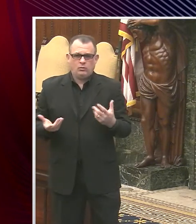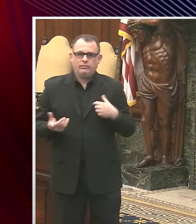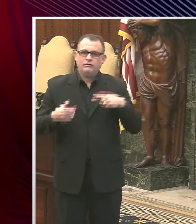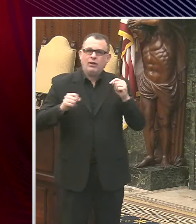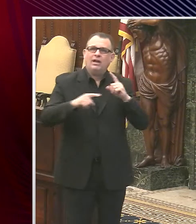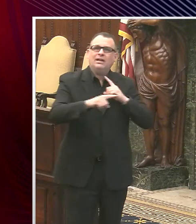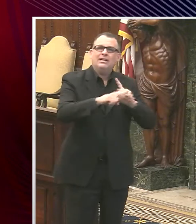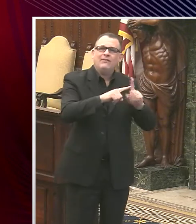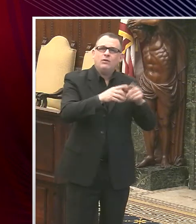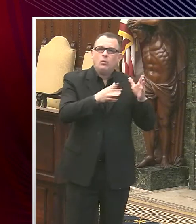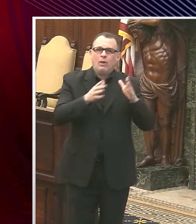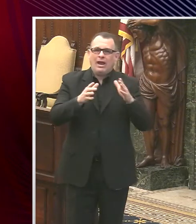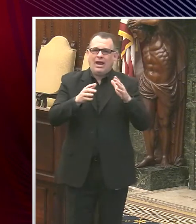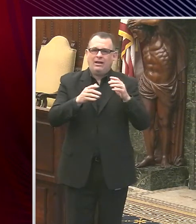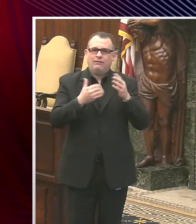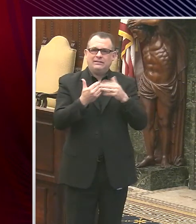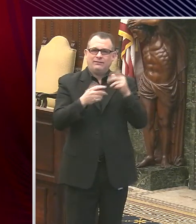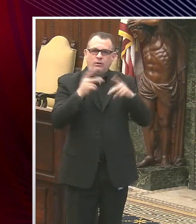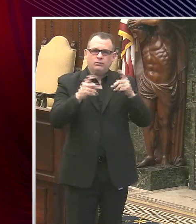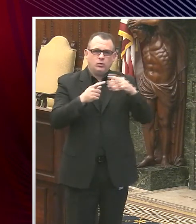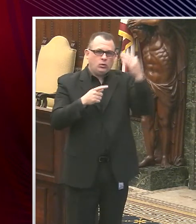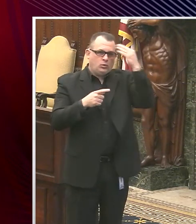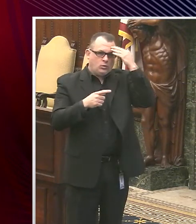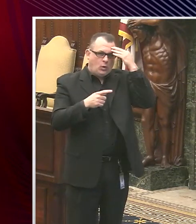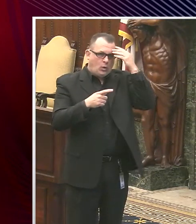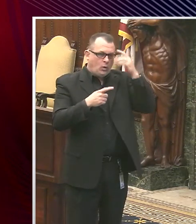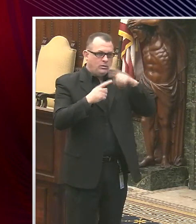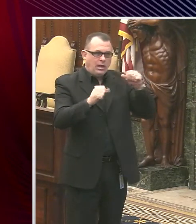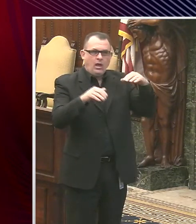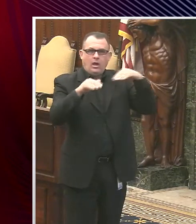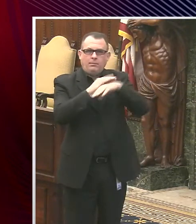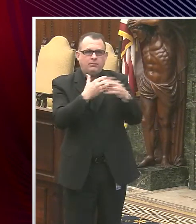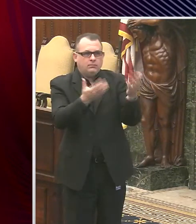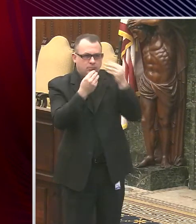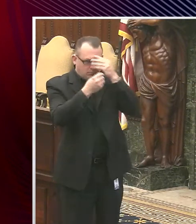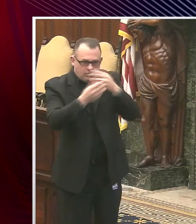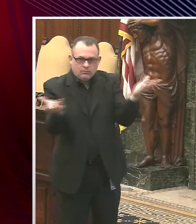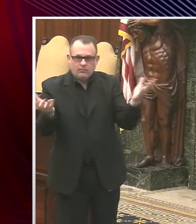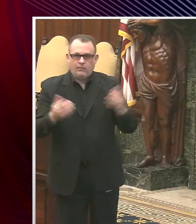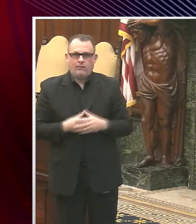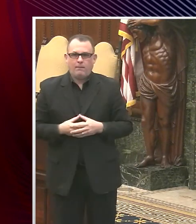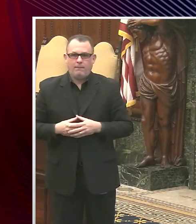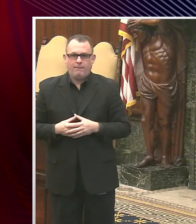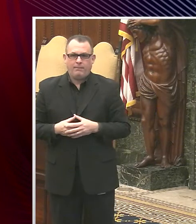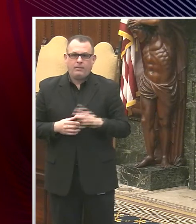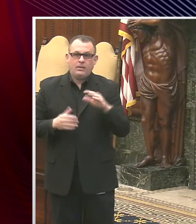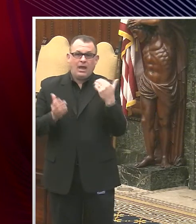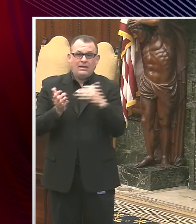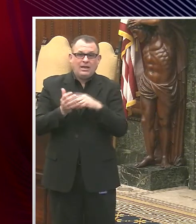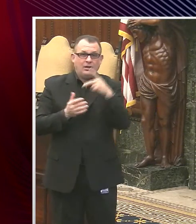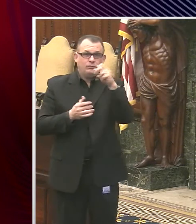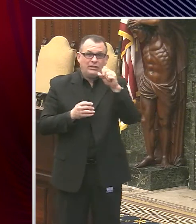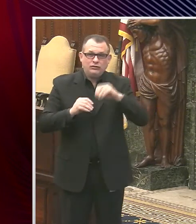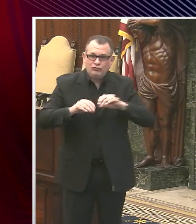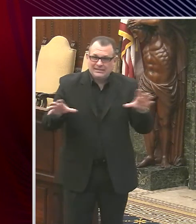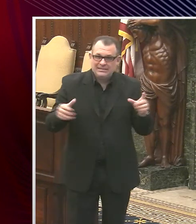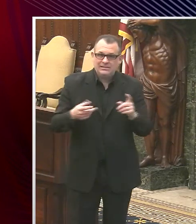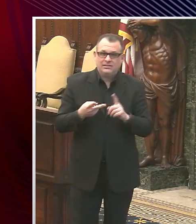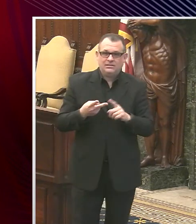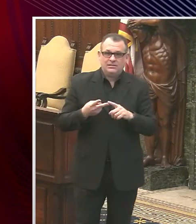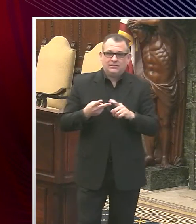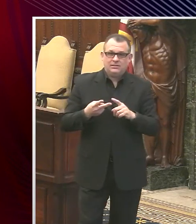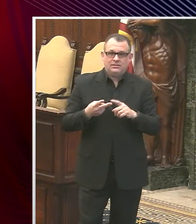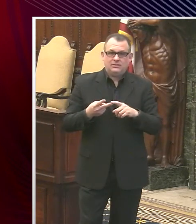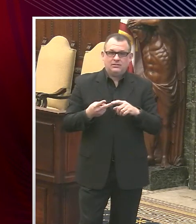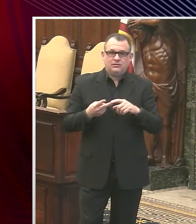easier for people, to make people aware of the opportunity, make it easier for them to come. So there's the press release. There are also robocalls going out